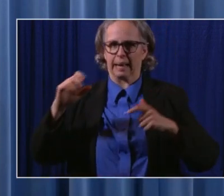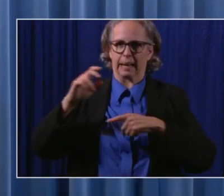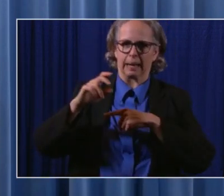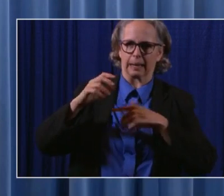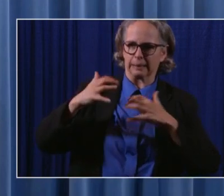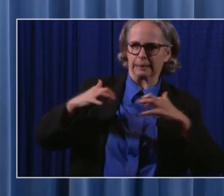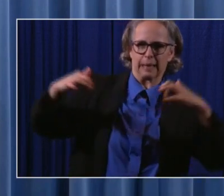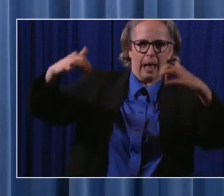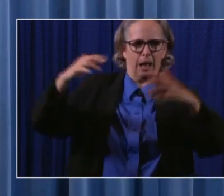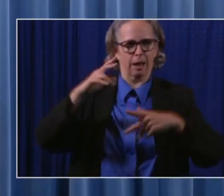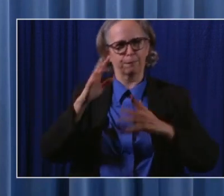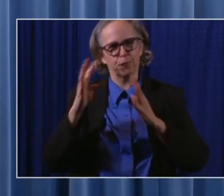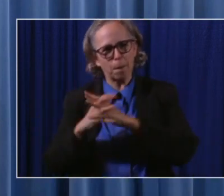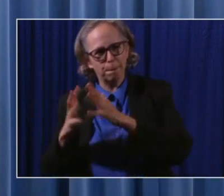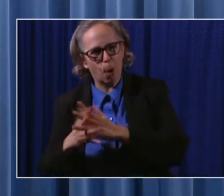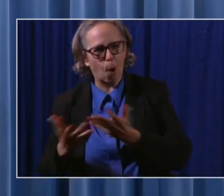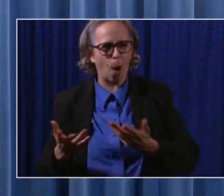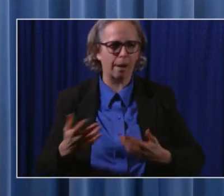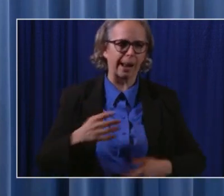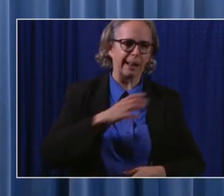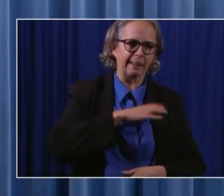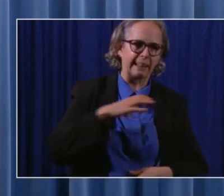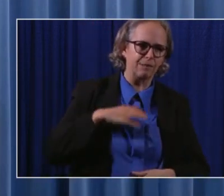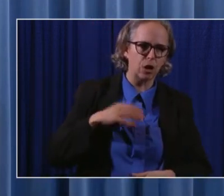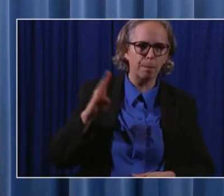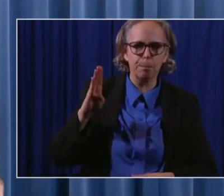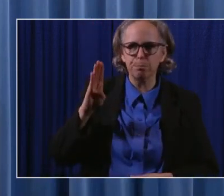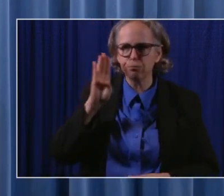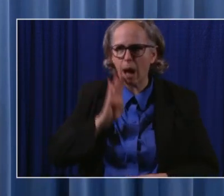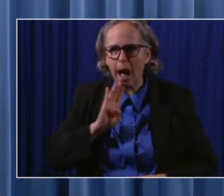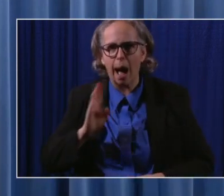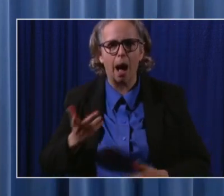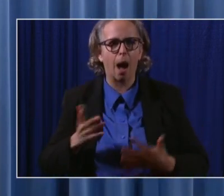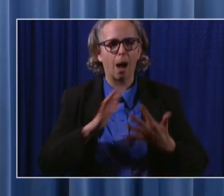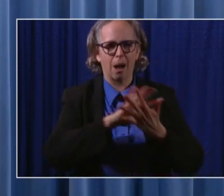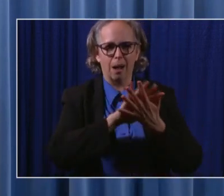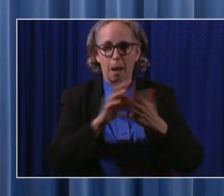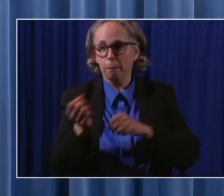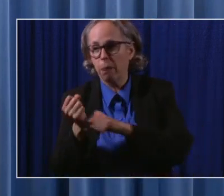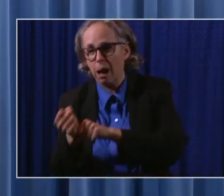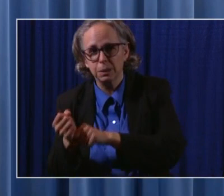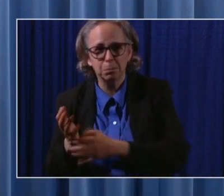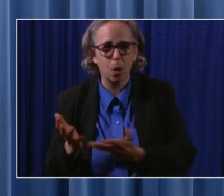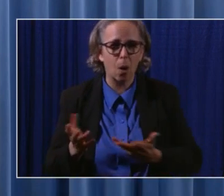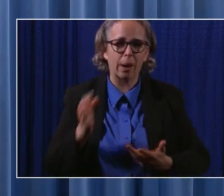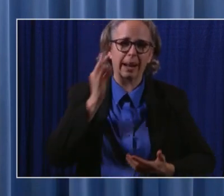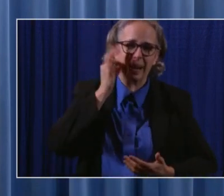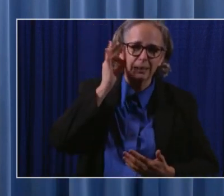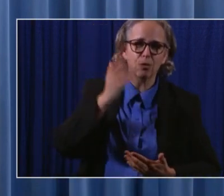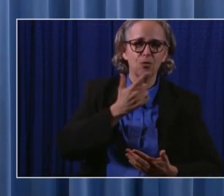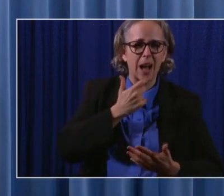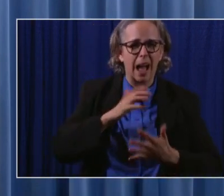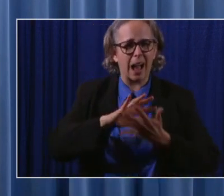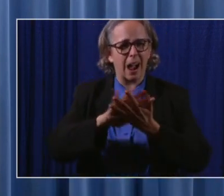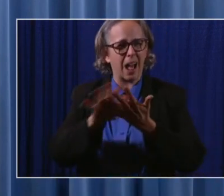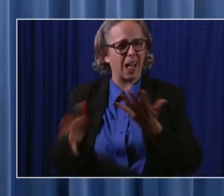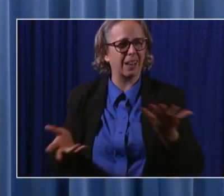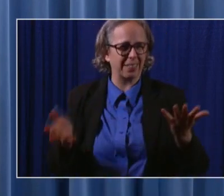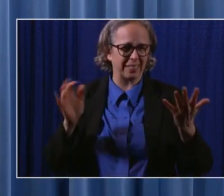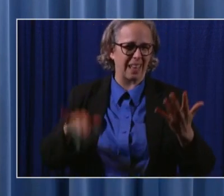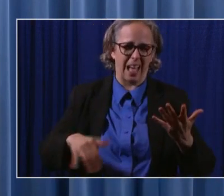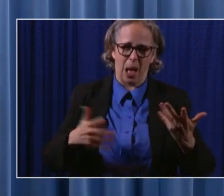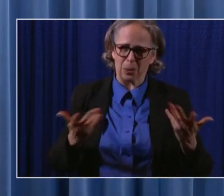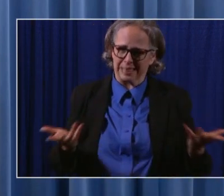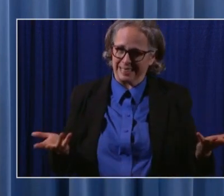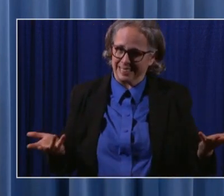Browns, Bengals, Reds, Indians, if we talk about, people going there, it's not just what happens inside the